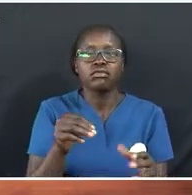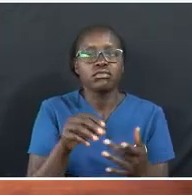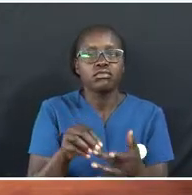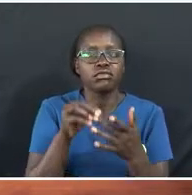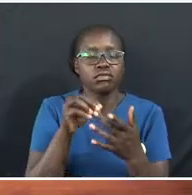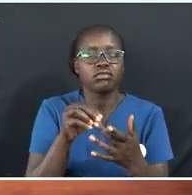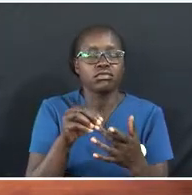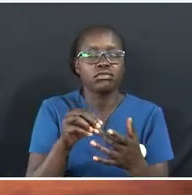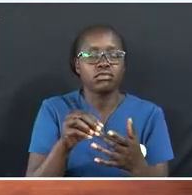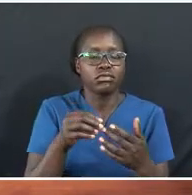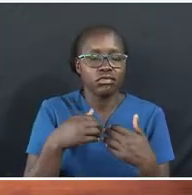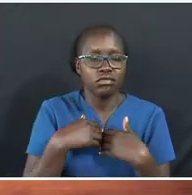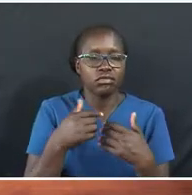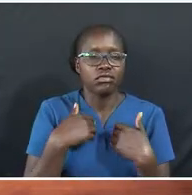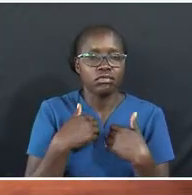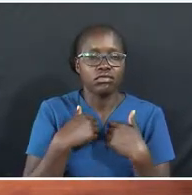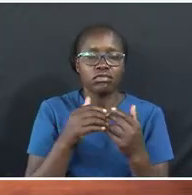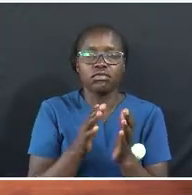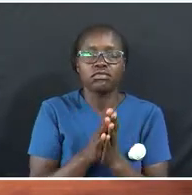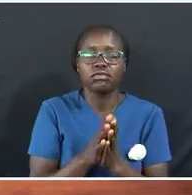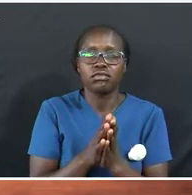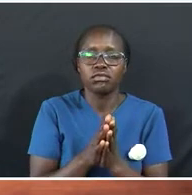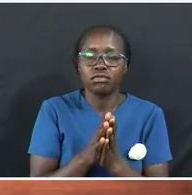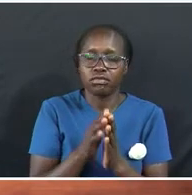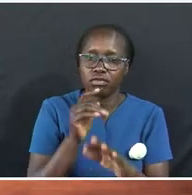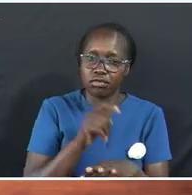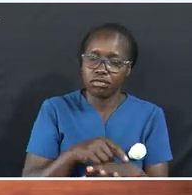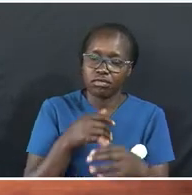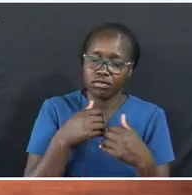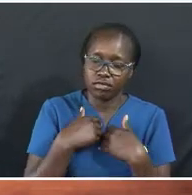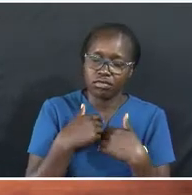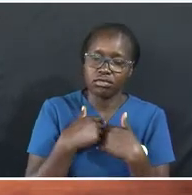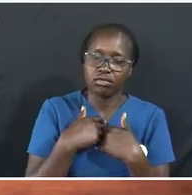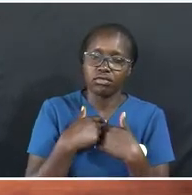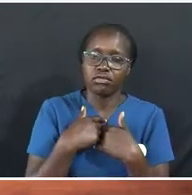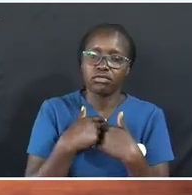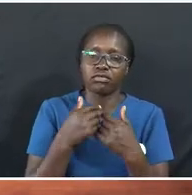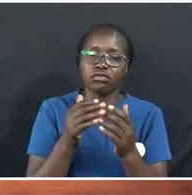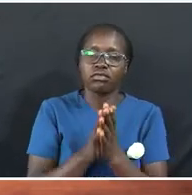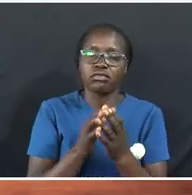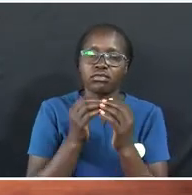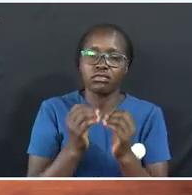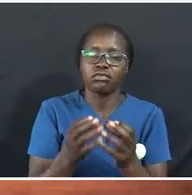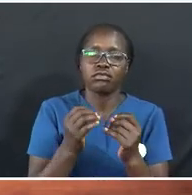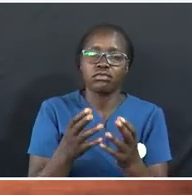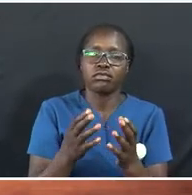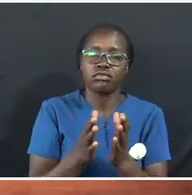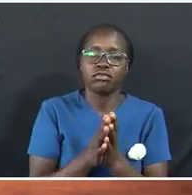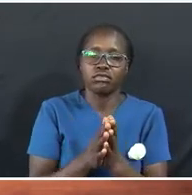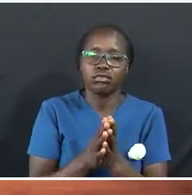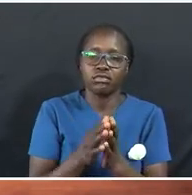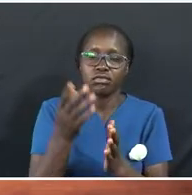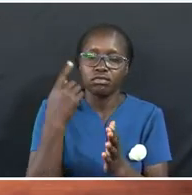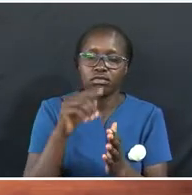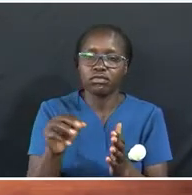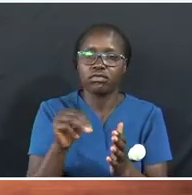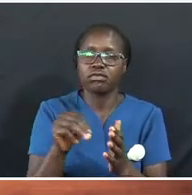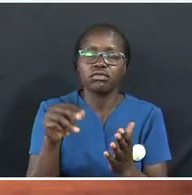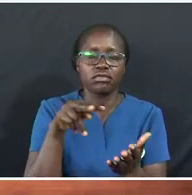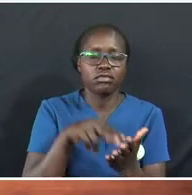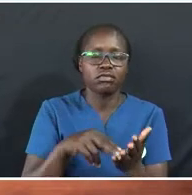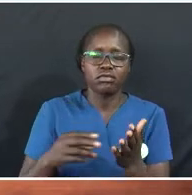question, and he had a question. And the question was, men, why are you standing here the whole